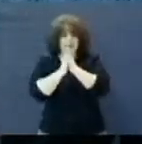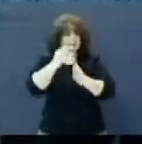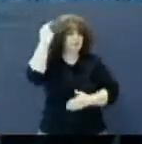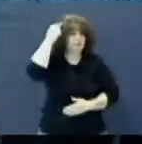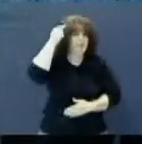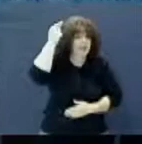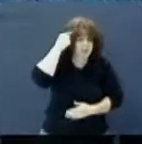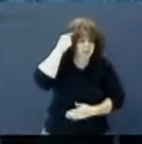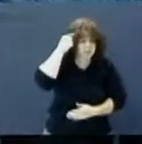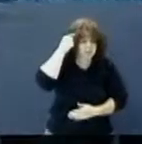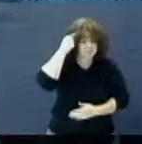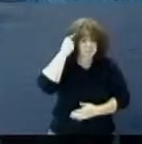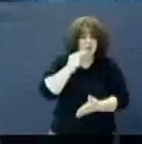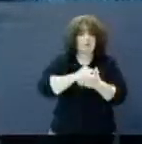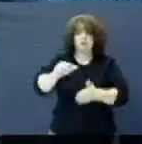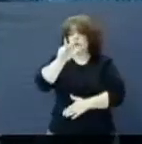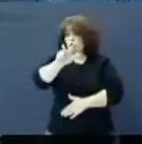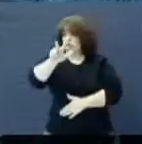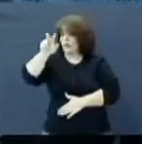further.